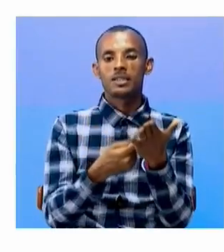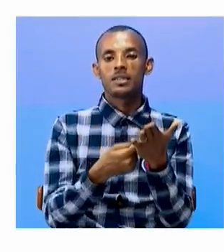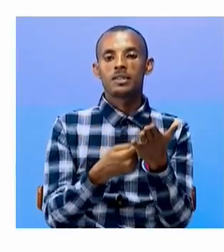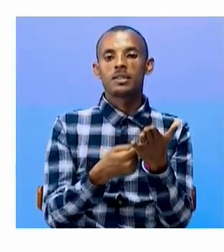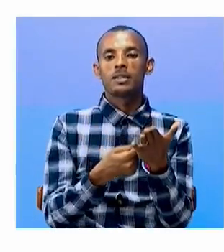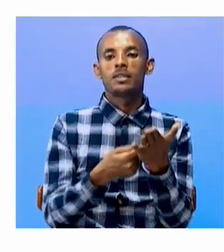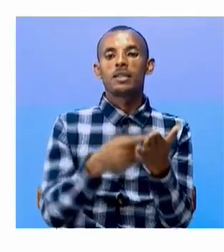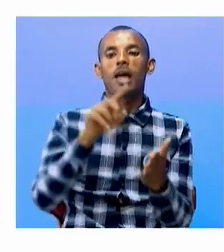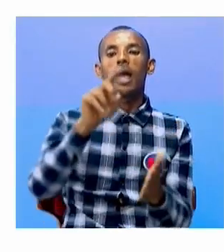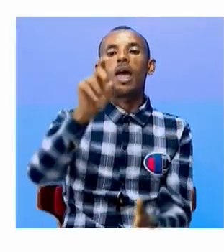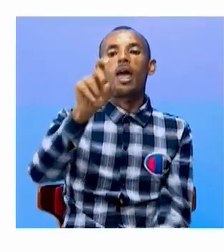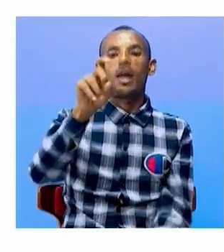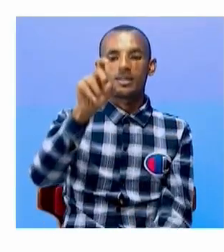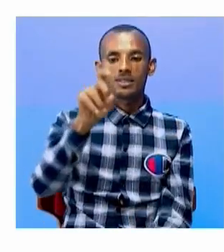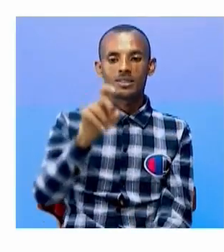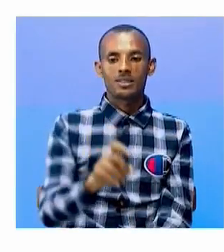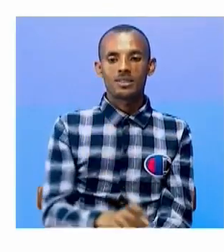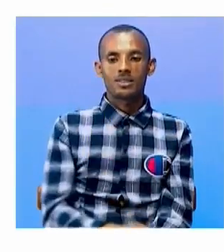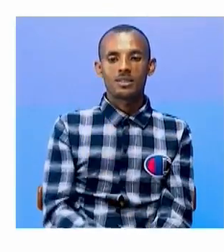X